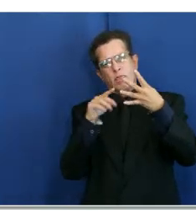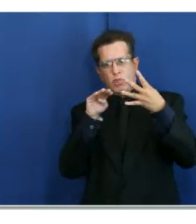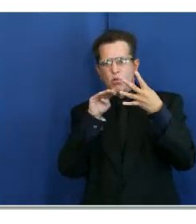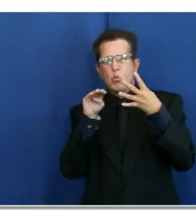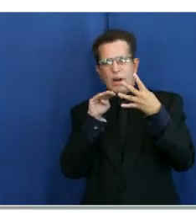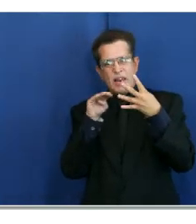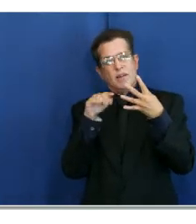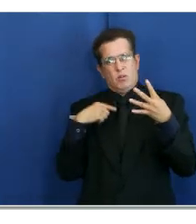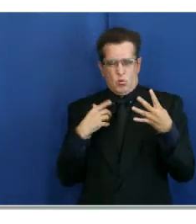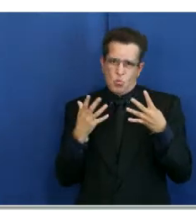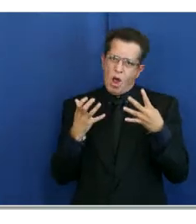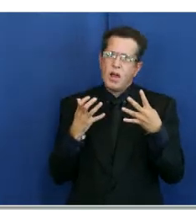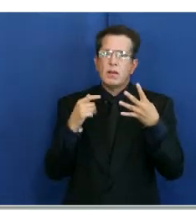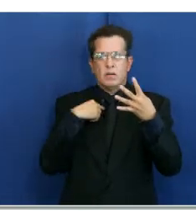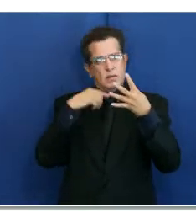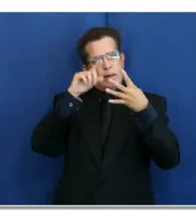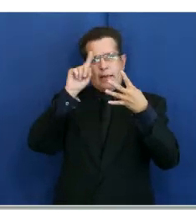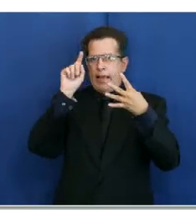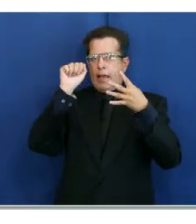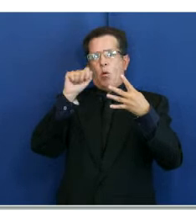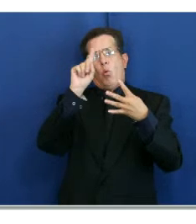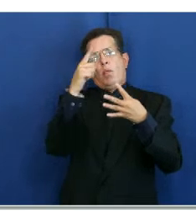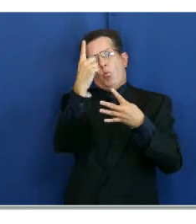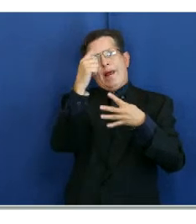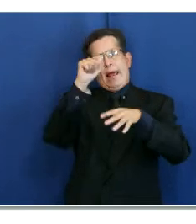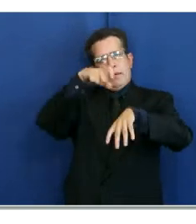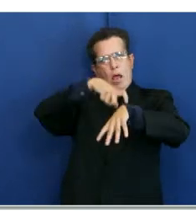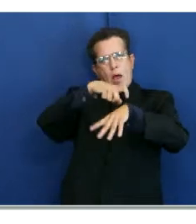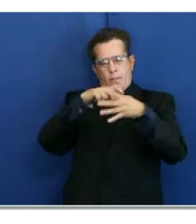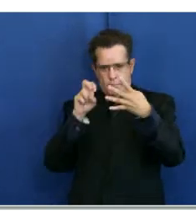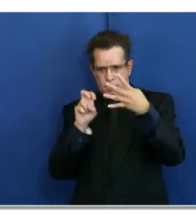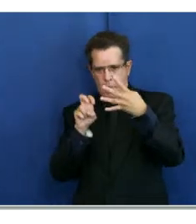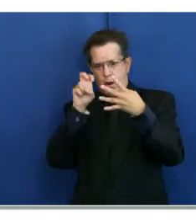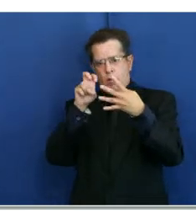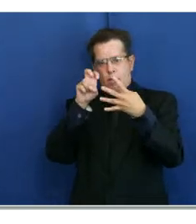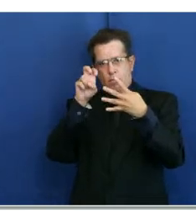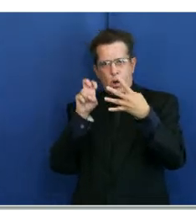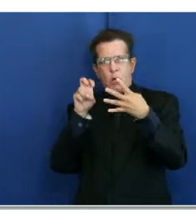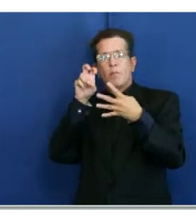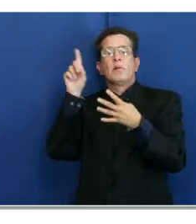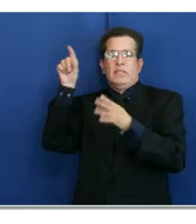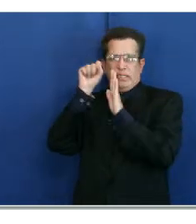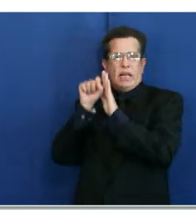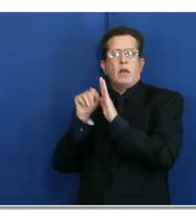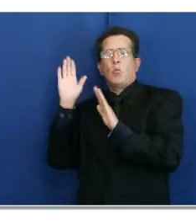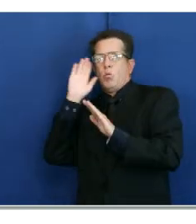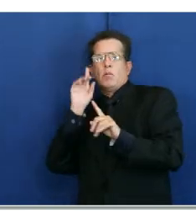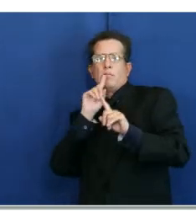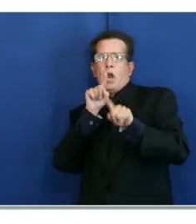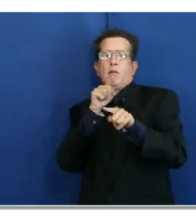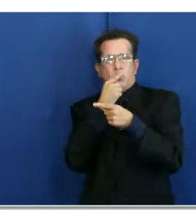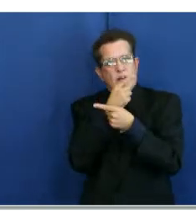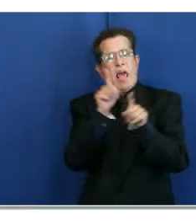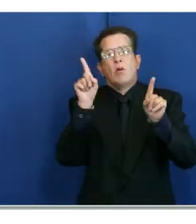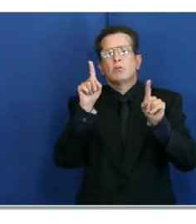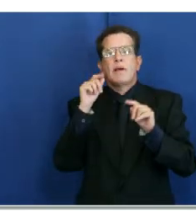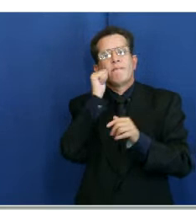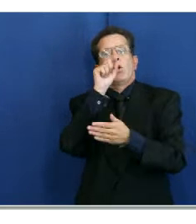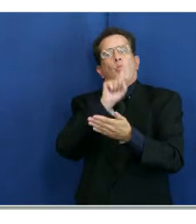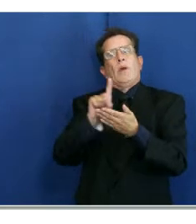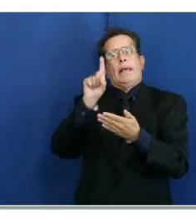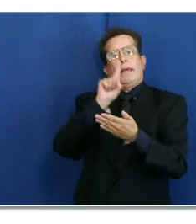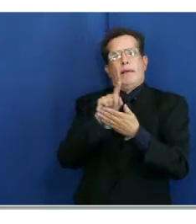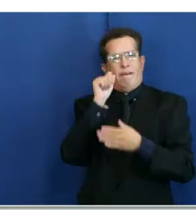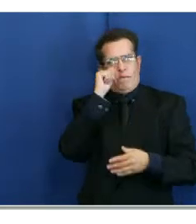can only move 1 tier at a time, and the state will assess metrics weekly and report the status